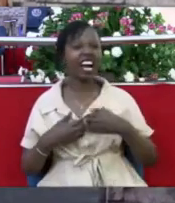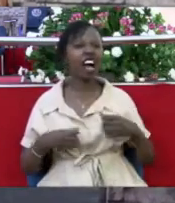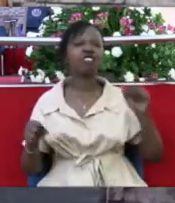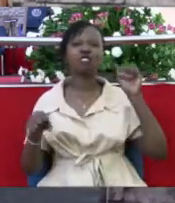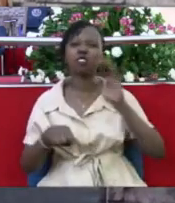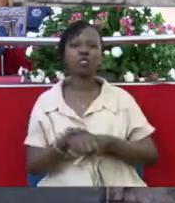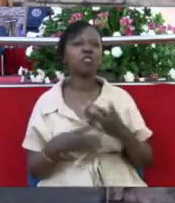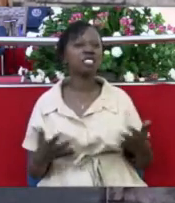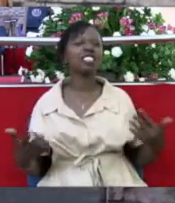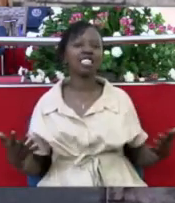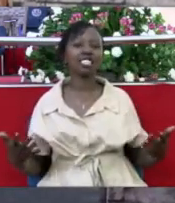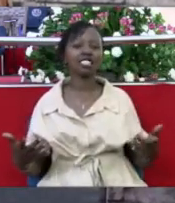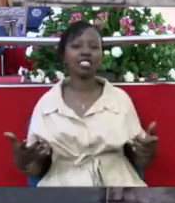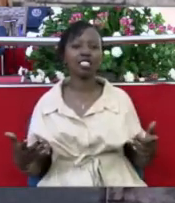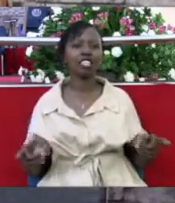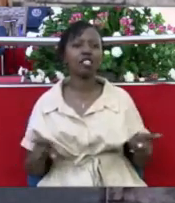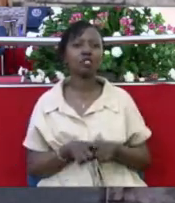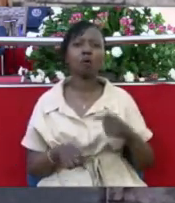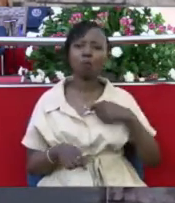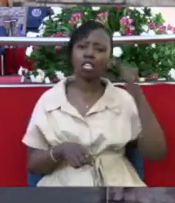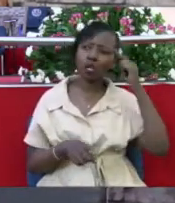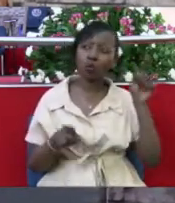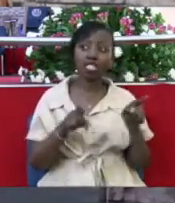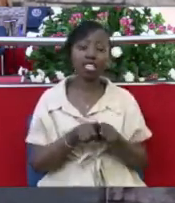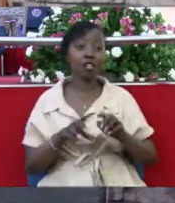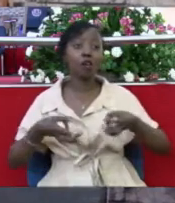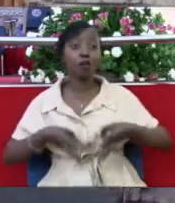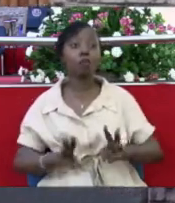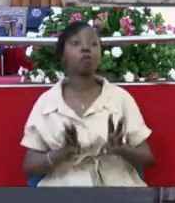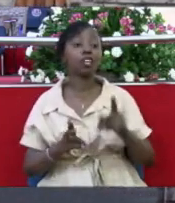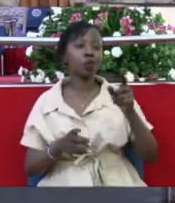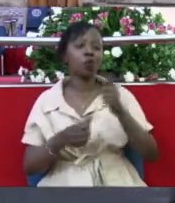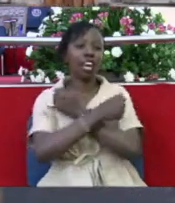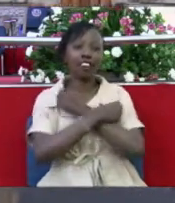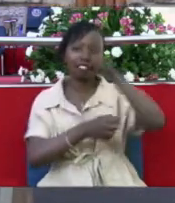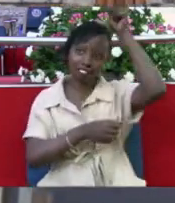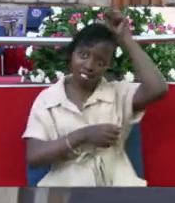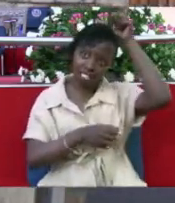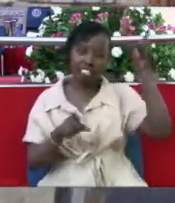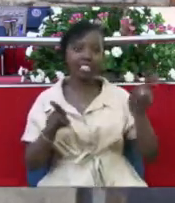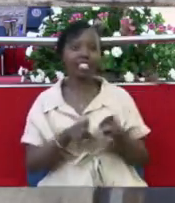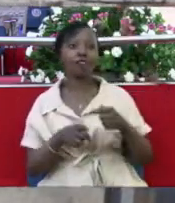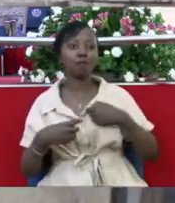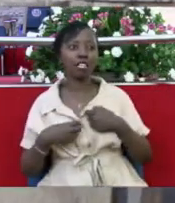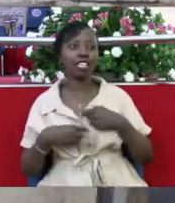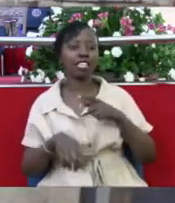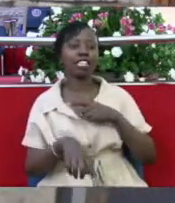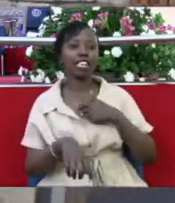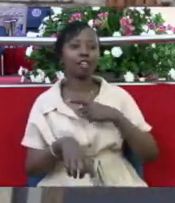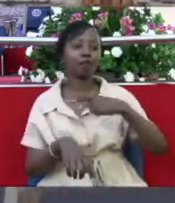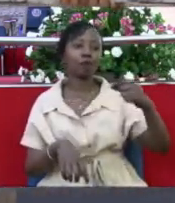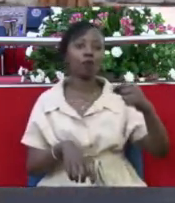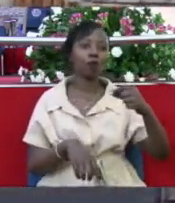mandizi. So I know nitatoka na mandizi, you know. Pastor Kibera will make sure that nitoke na kamzigo kamiz. But